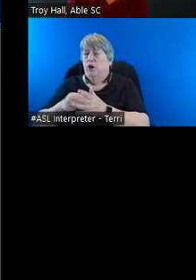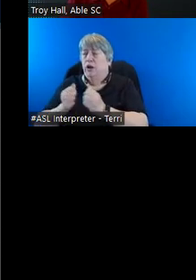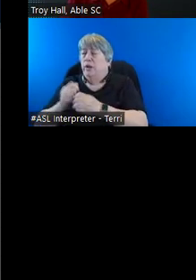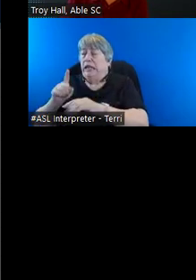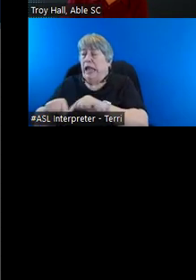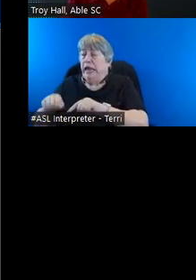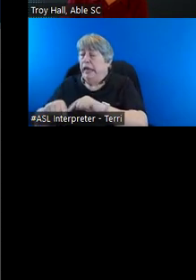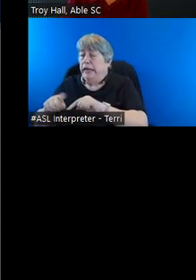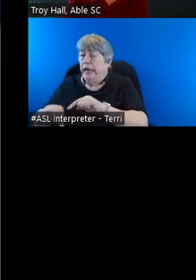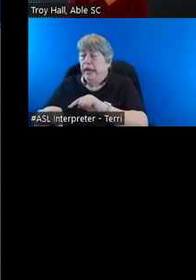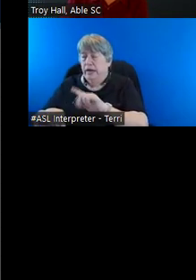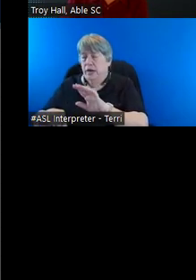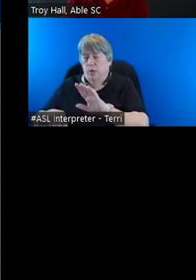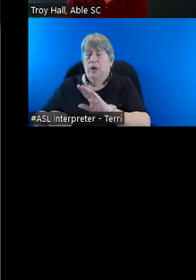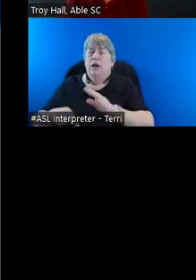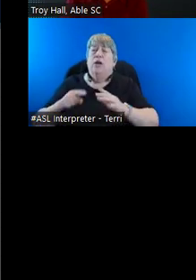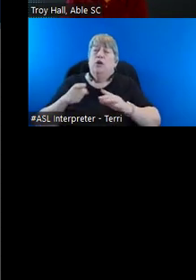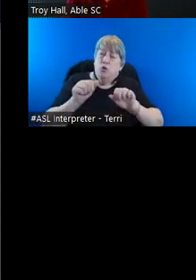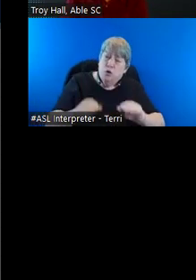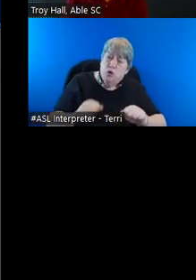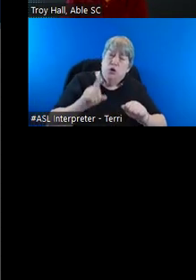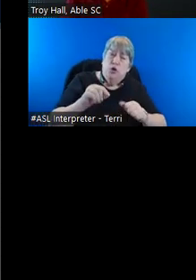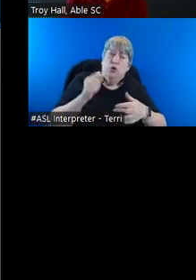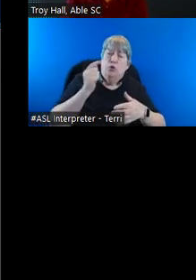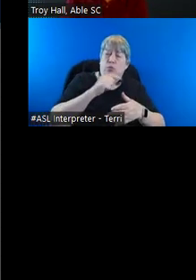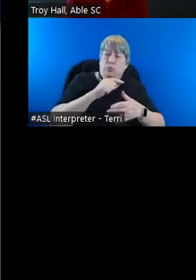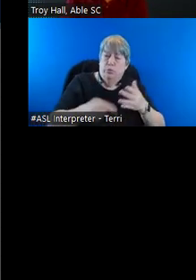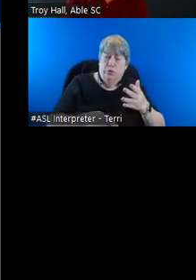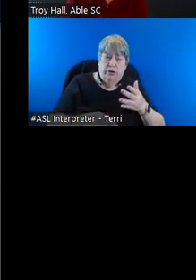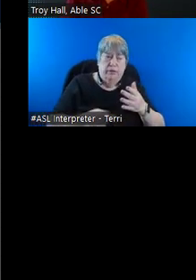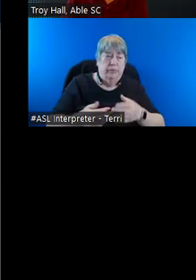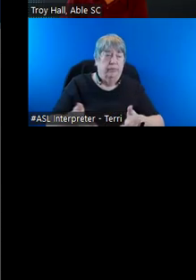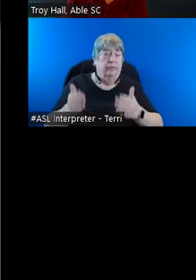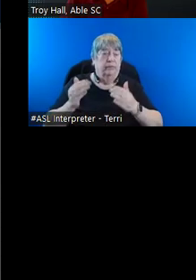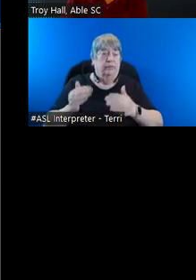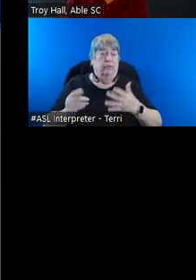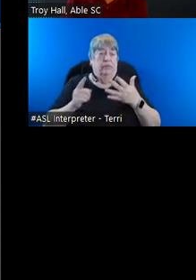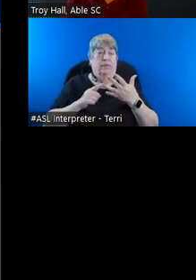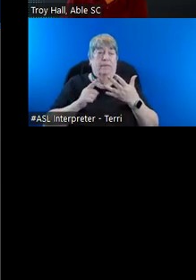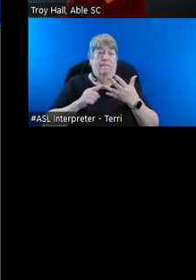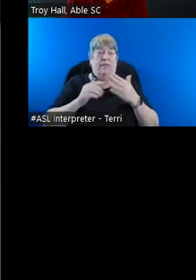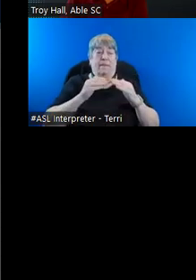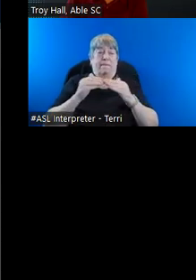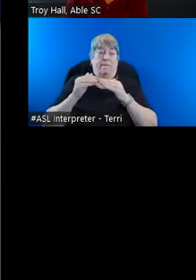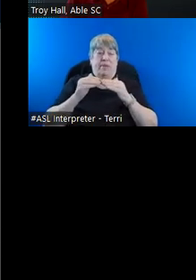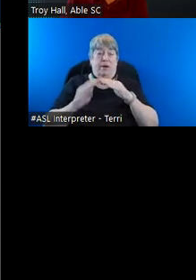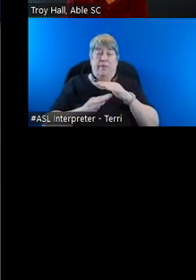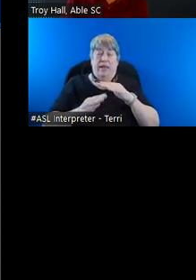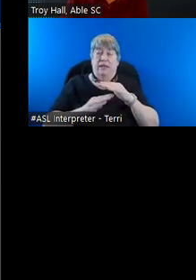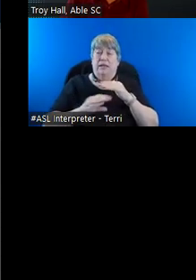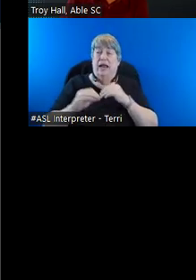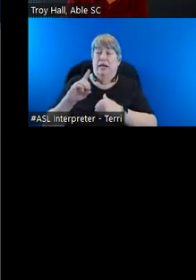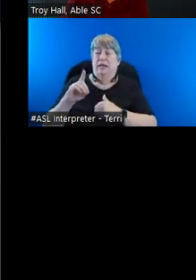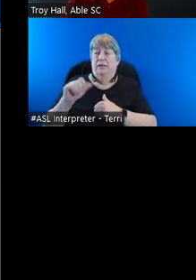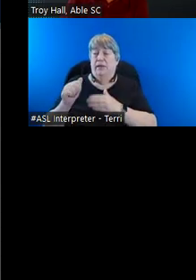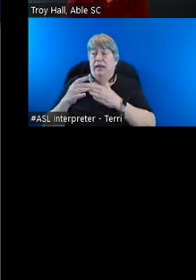can do and what you want to do. It focuses on peer-based and disability-led services.